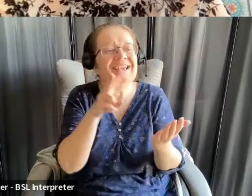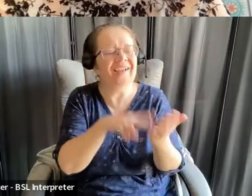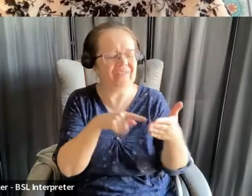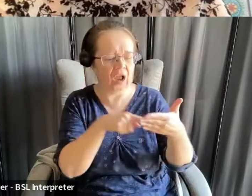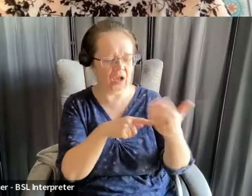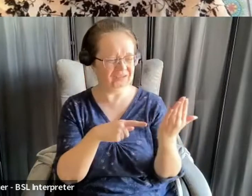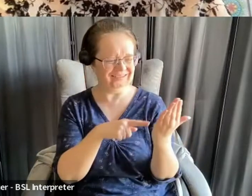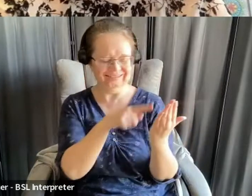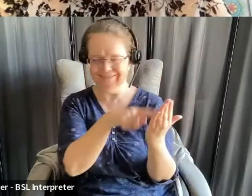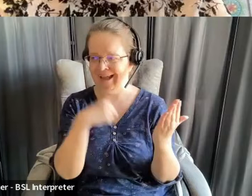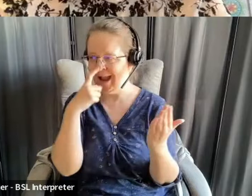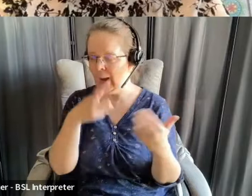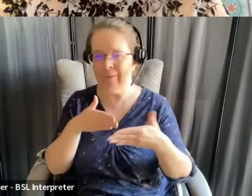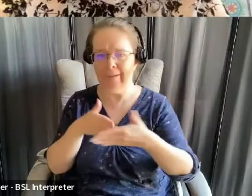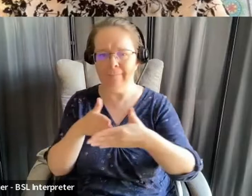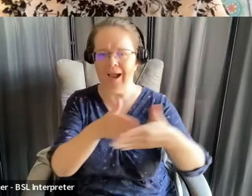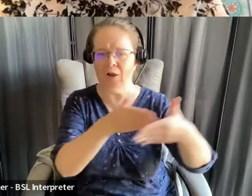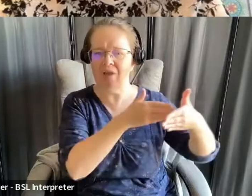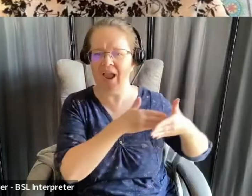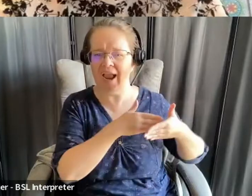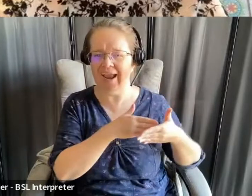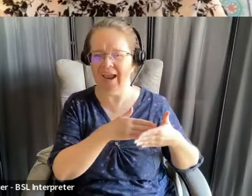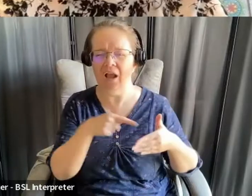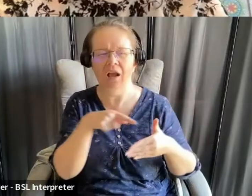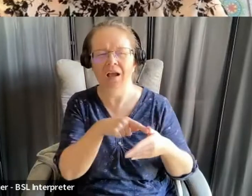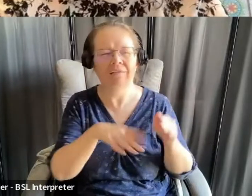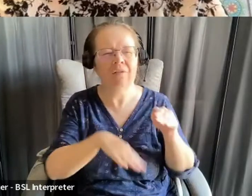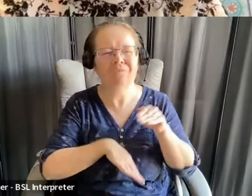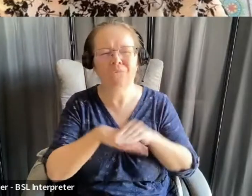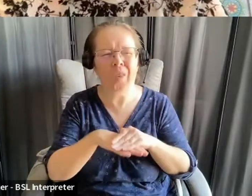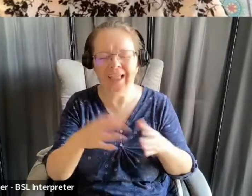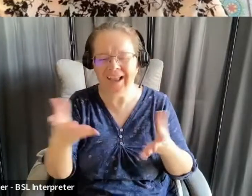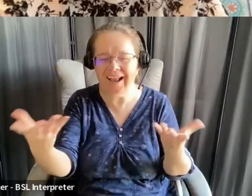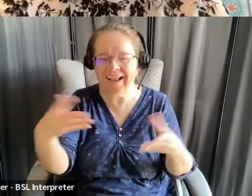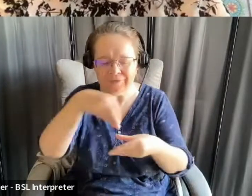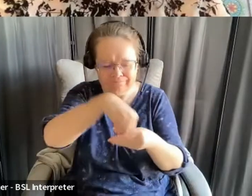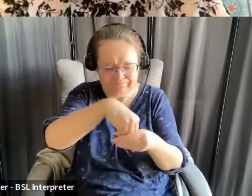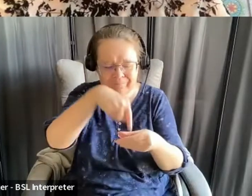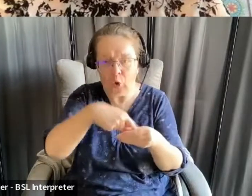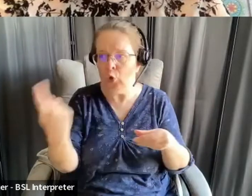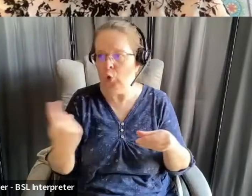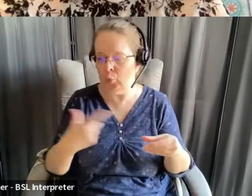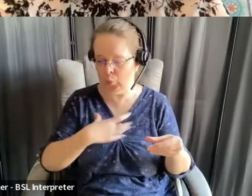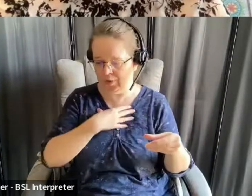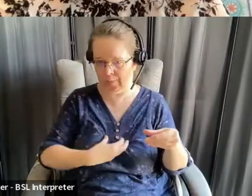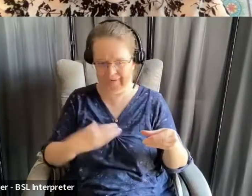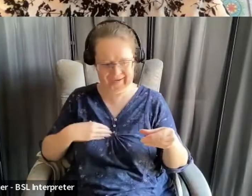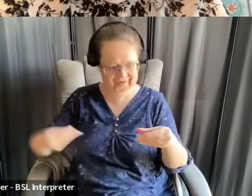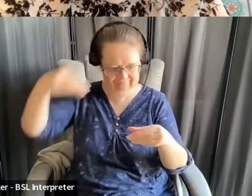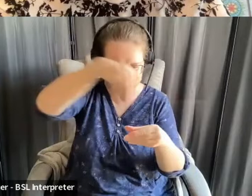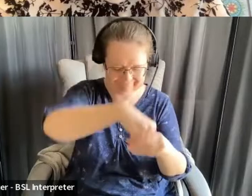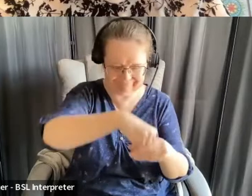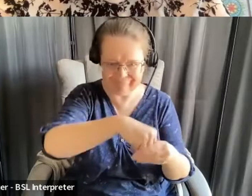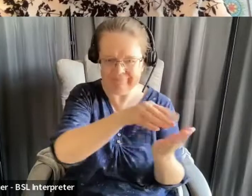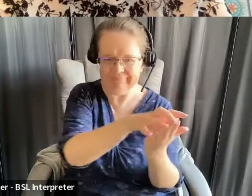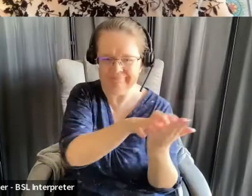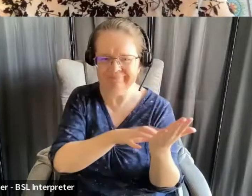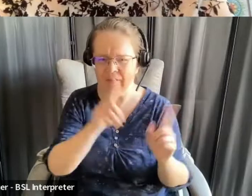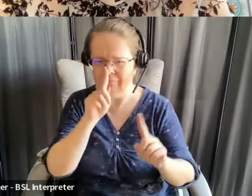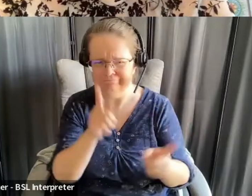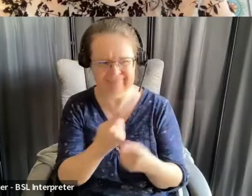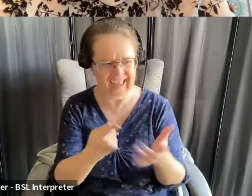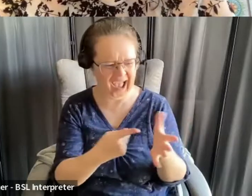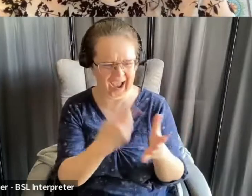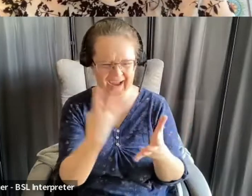barrier to the world of work. It doesn't fully encapsulate who we are, right? It's difficult to get it all done in a bloody